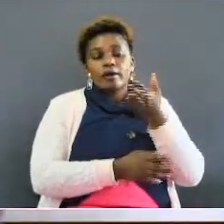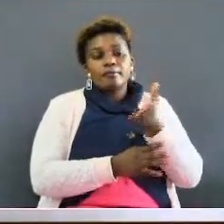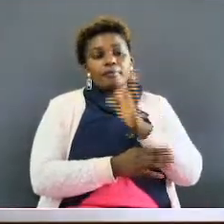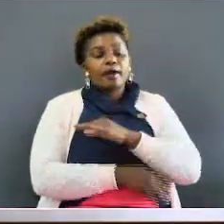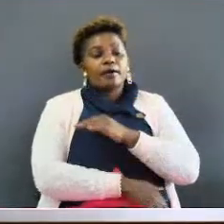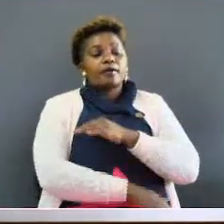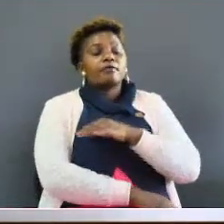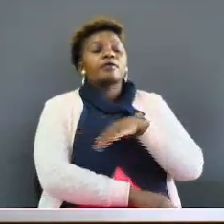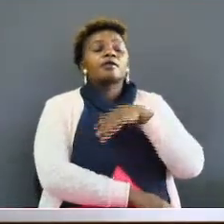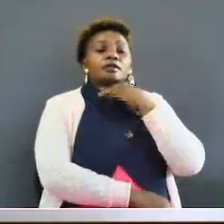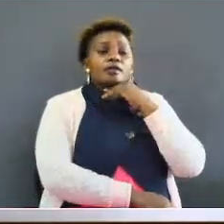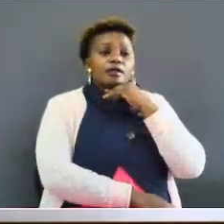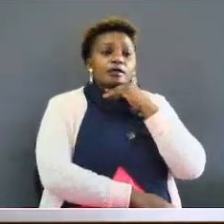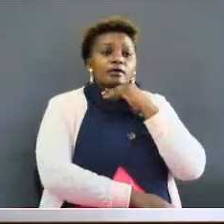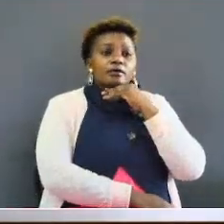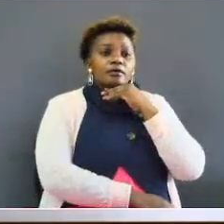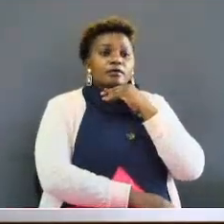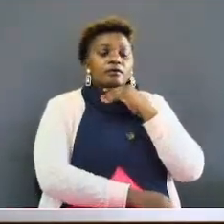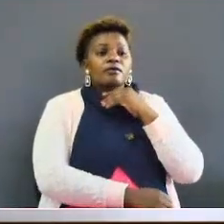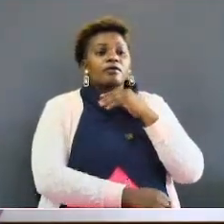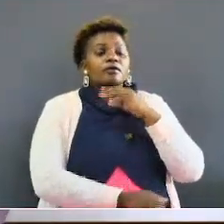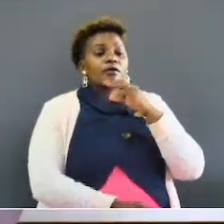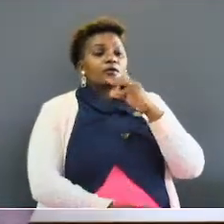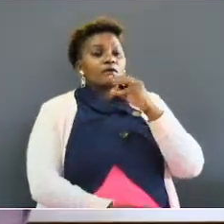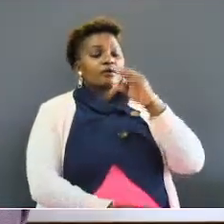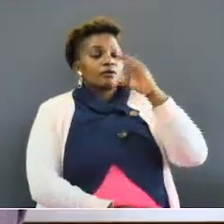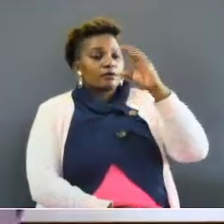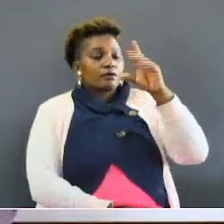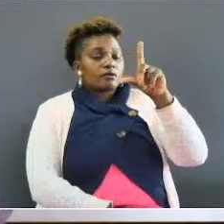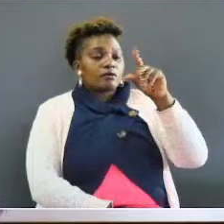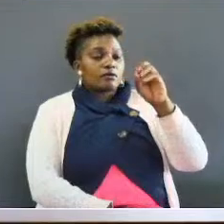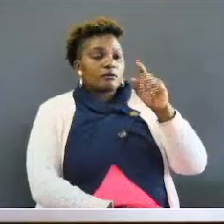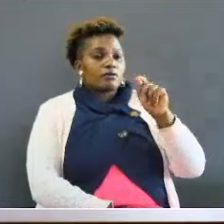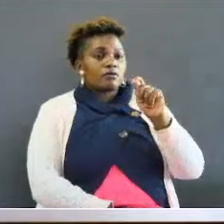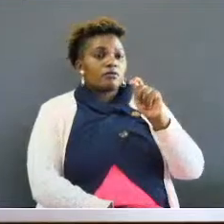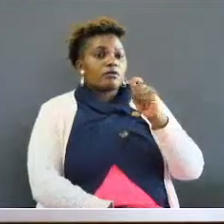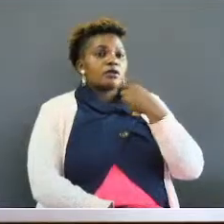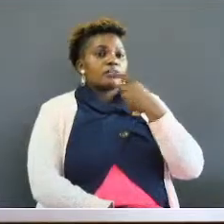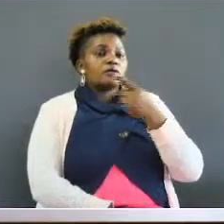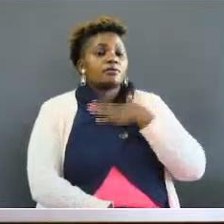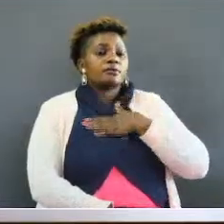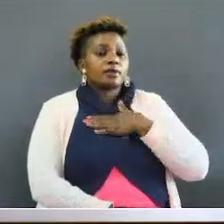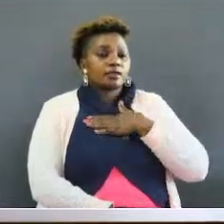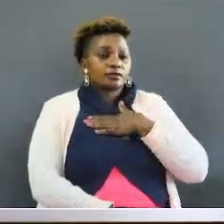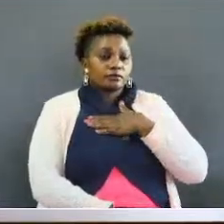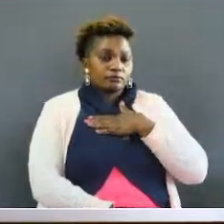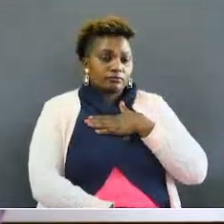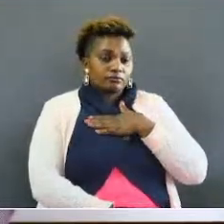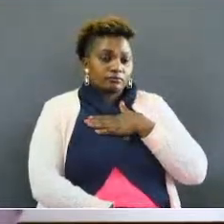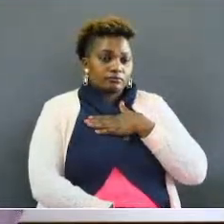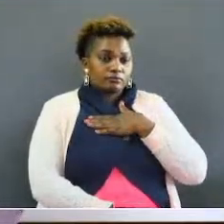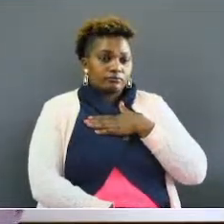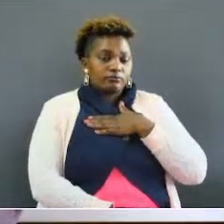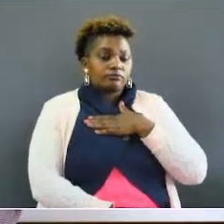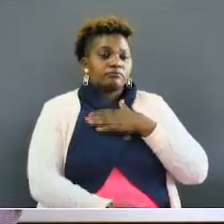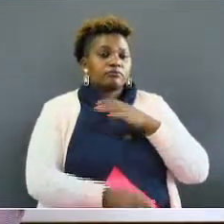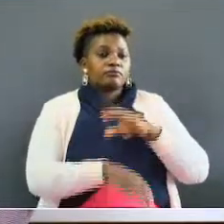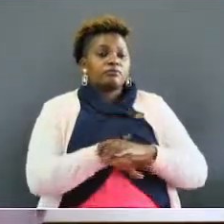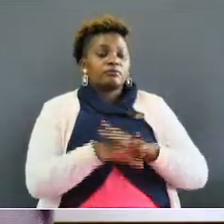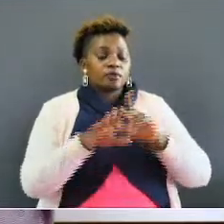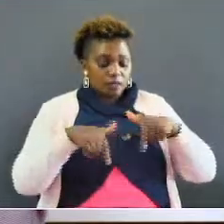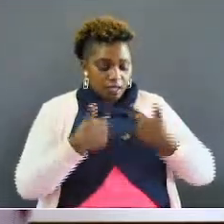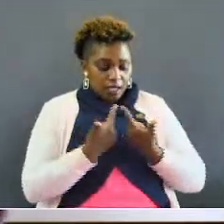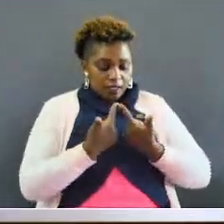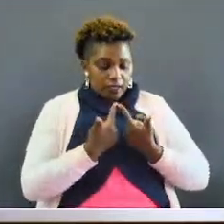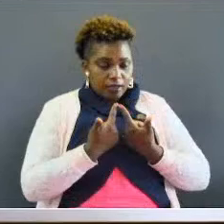and died from the embolism, from the clots that form. So please get